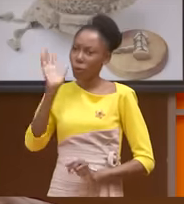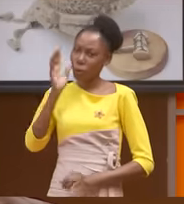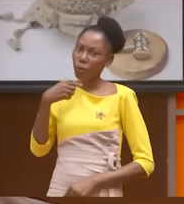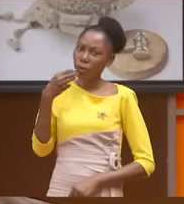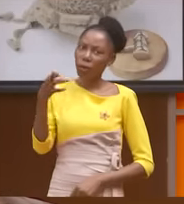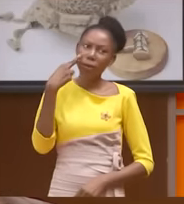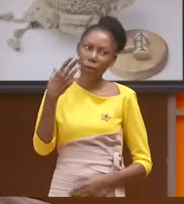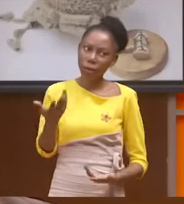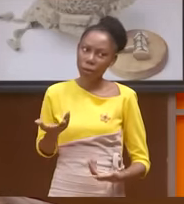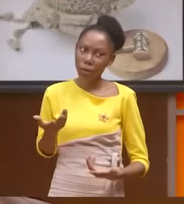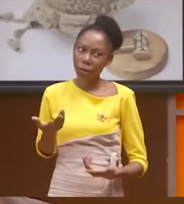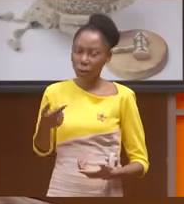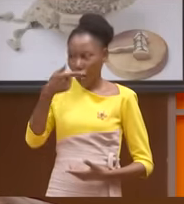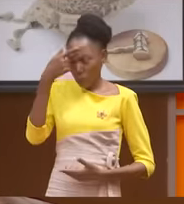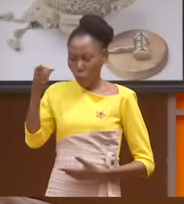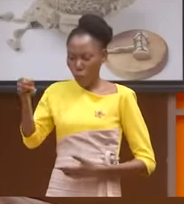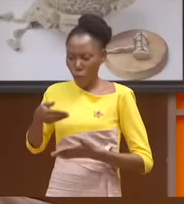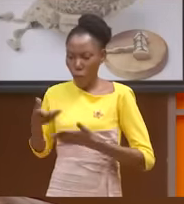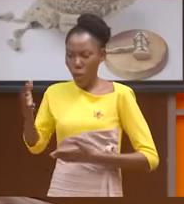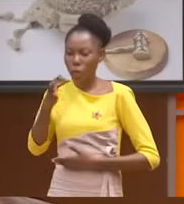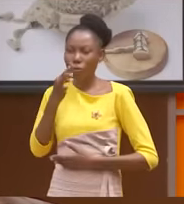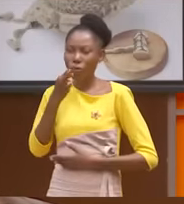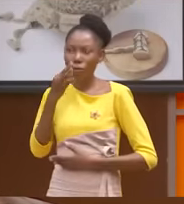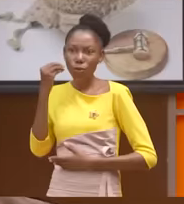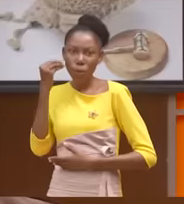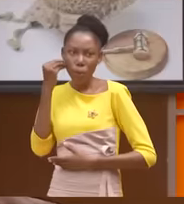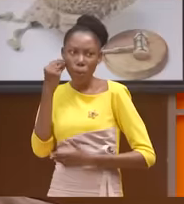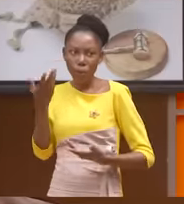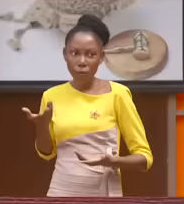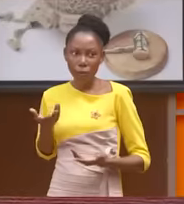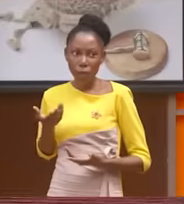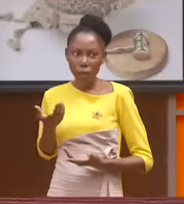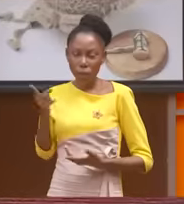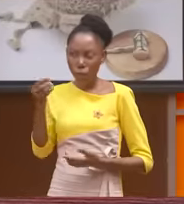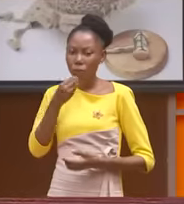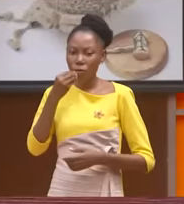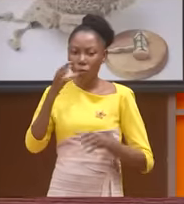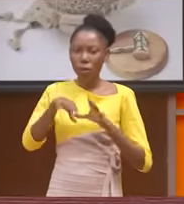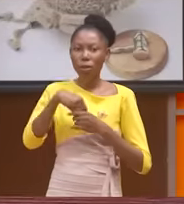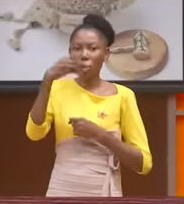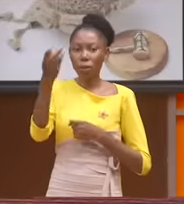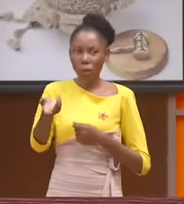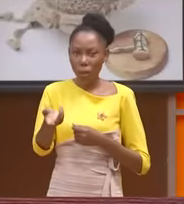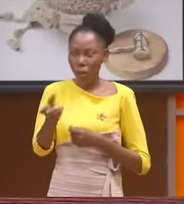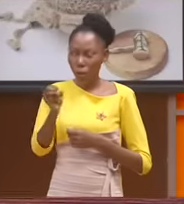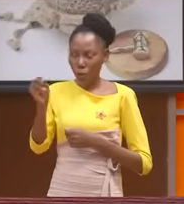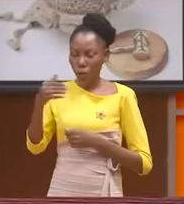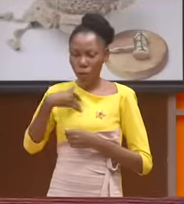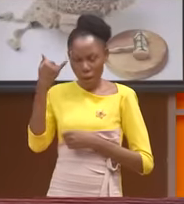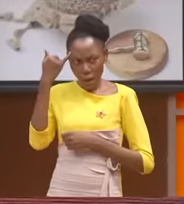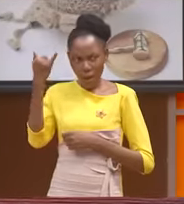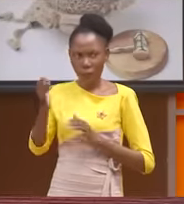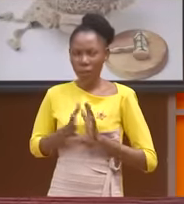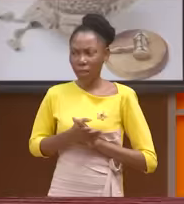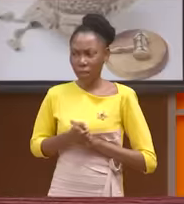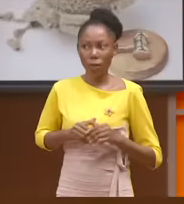you live alone now. Sometimes you eat, you buy food. Items. Sometimes you eat outside. So you have an idea. Just